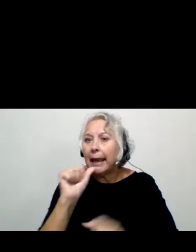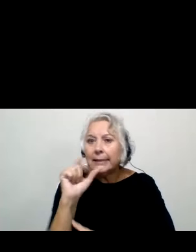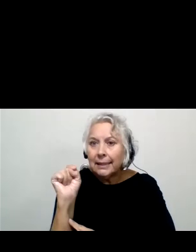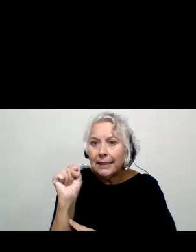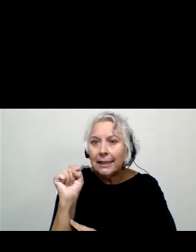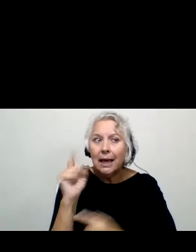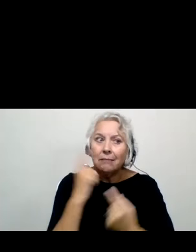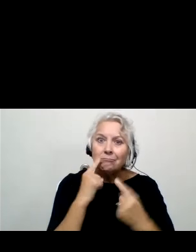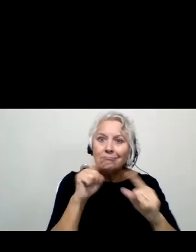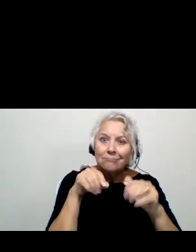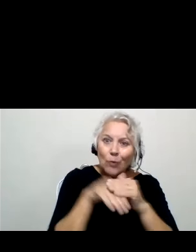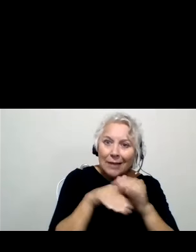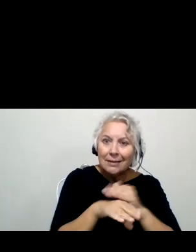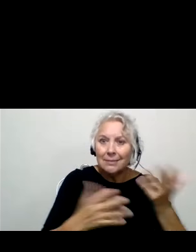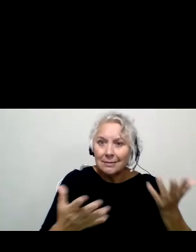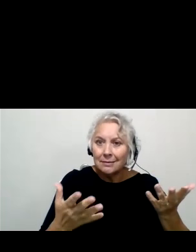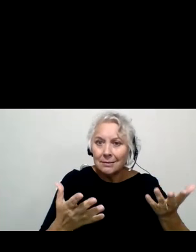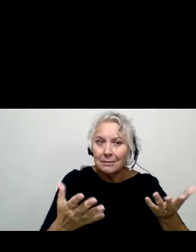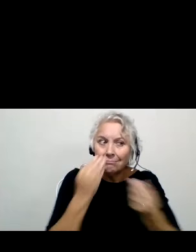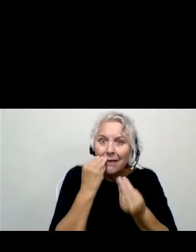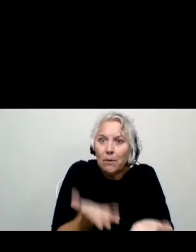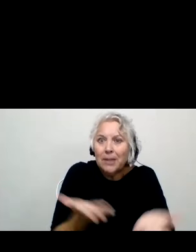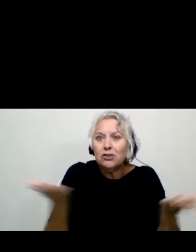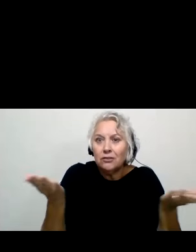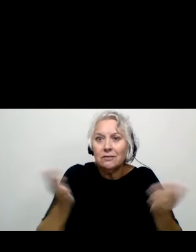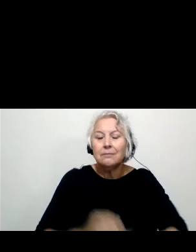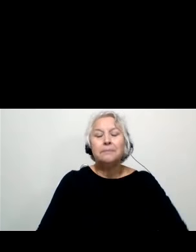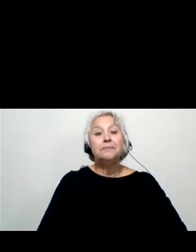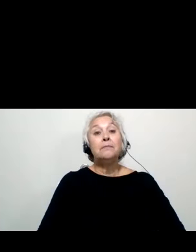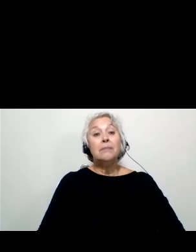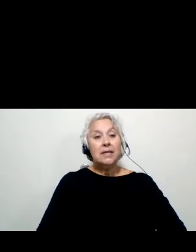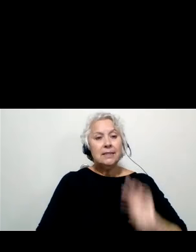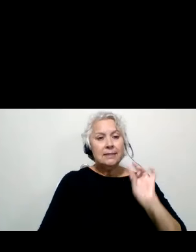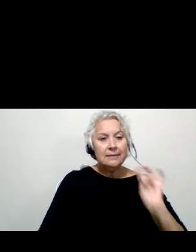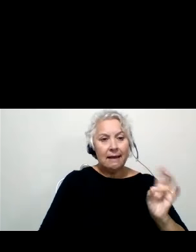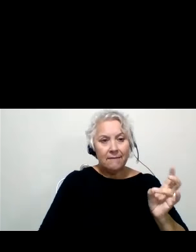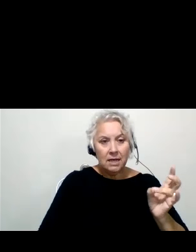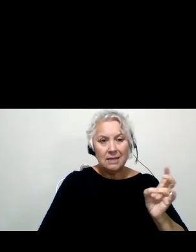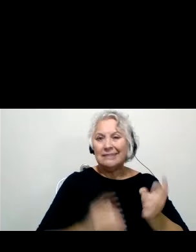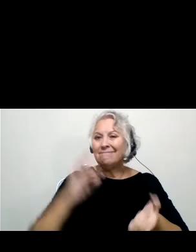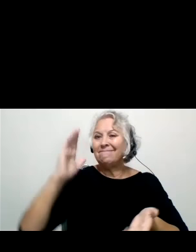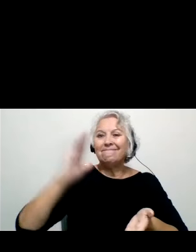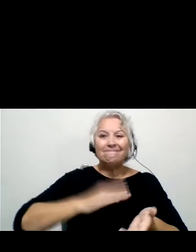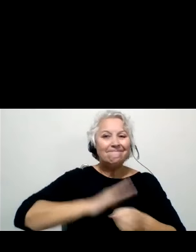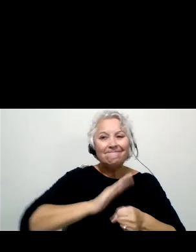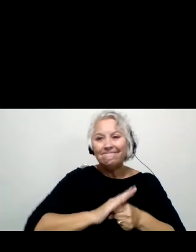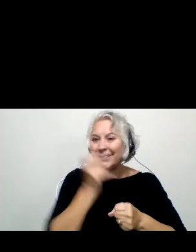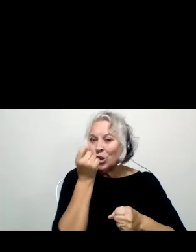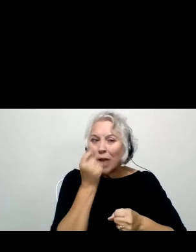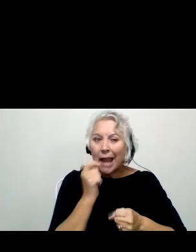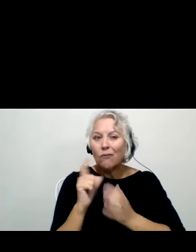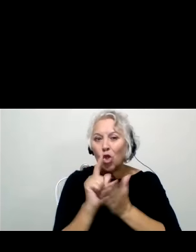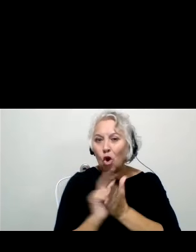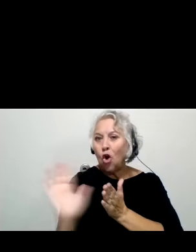technology to access the information. And then 7, a lack of understanding of the law and of their